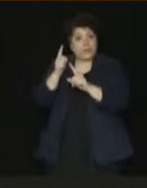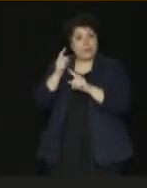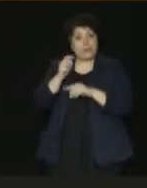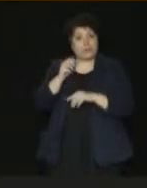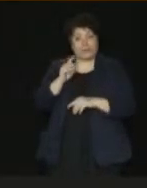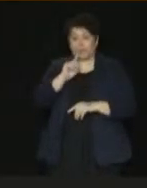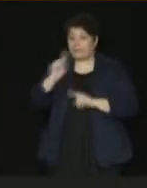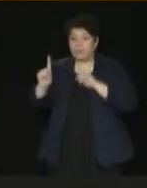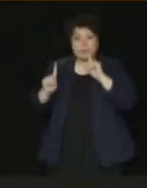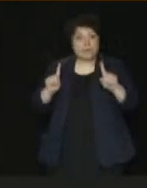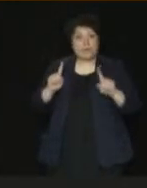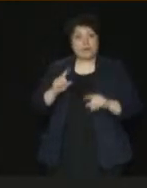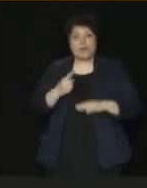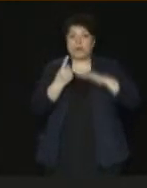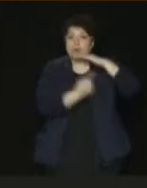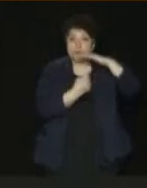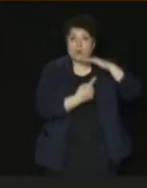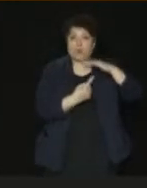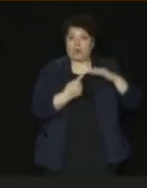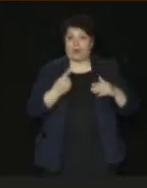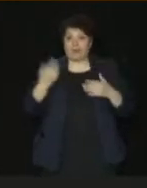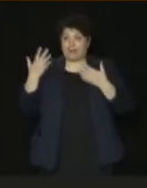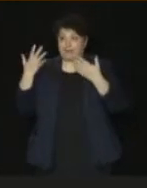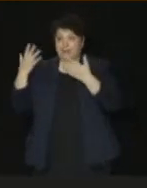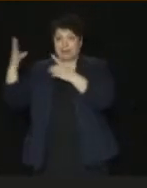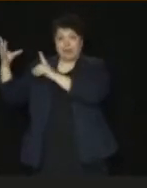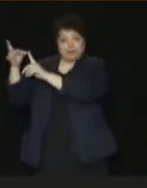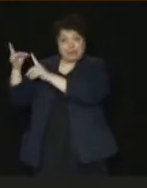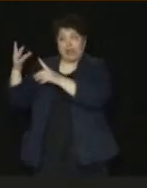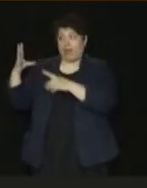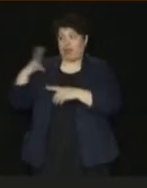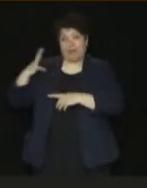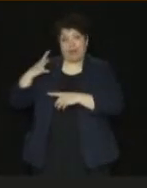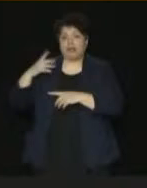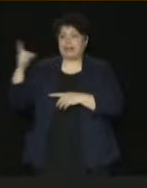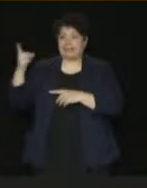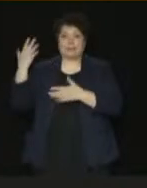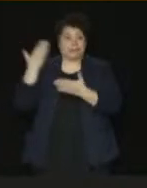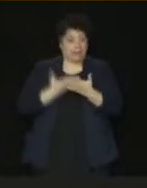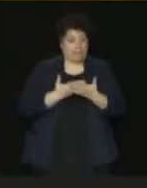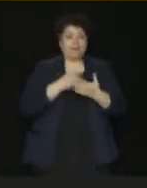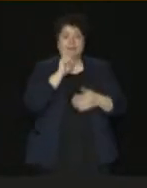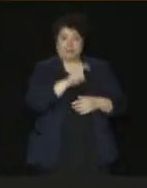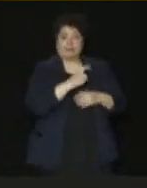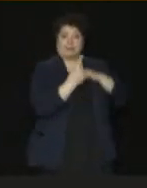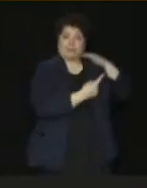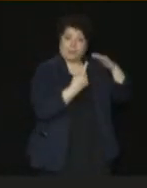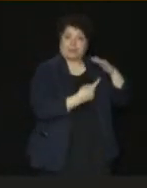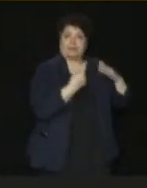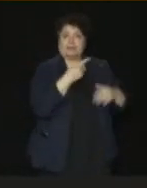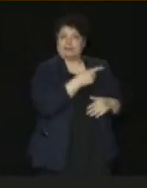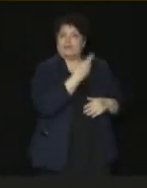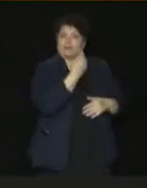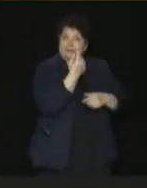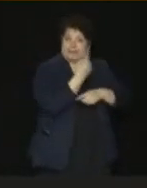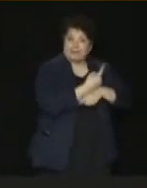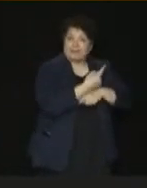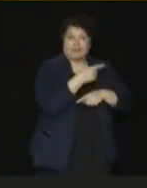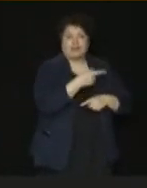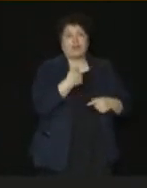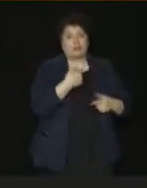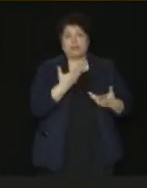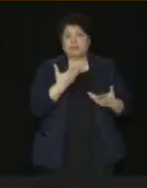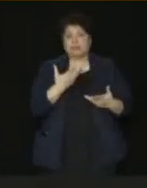mandatory quarantine measures in place to ensure the protection of Canadians. We will always be open to hearing